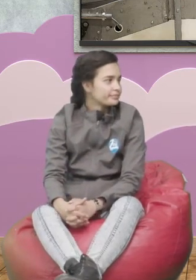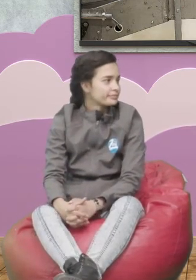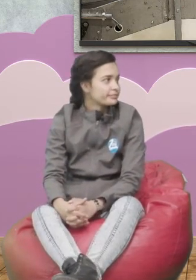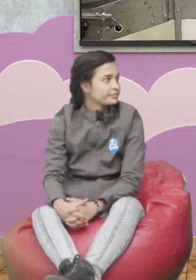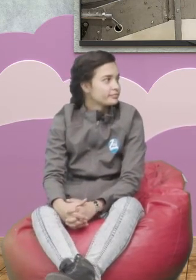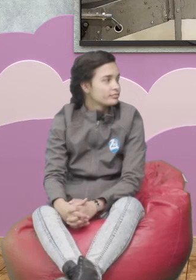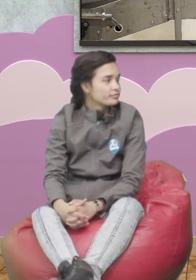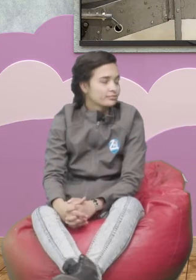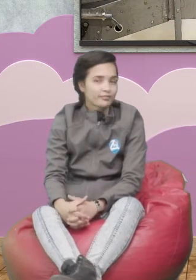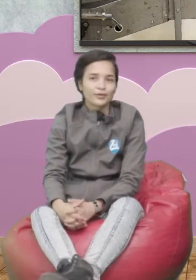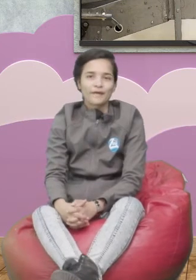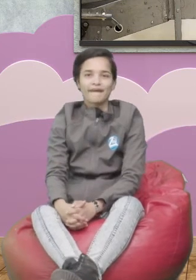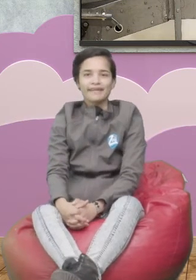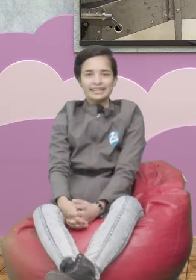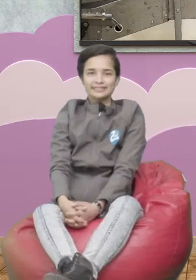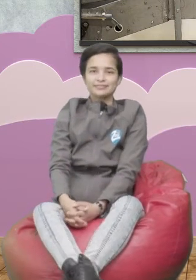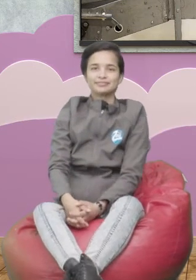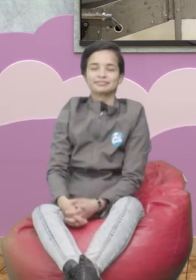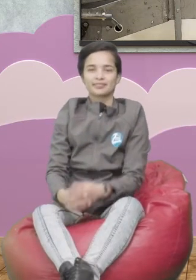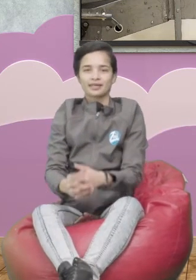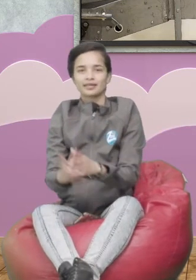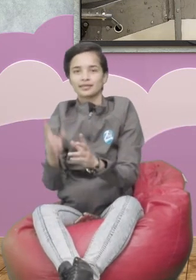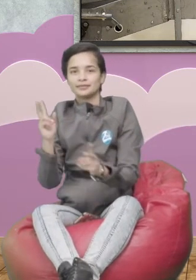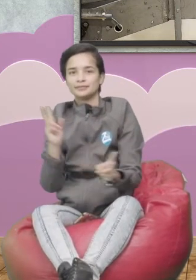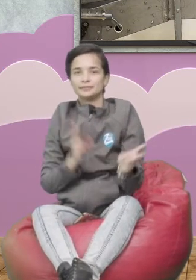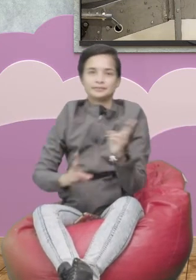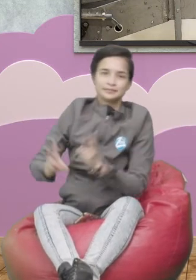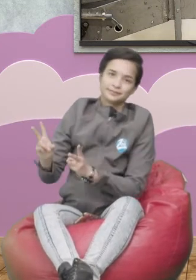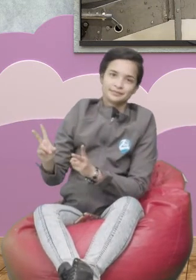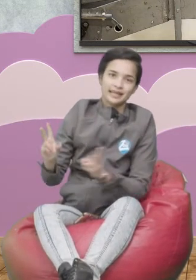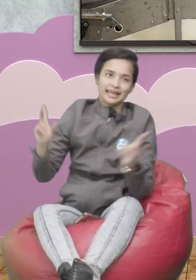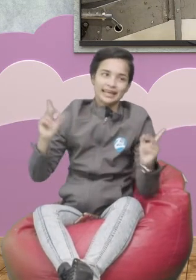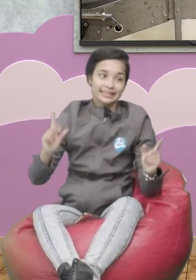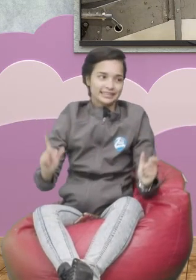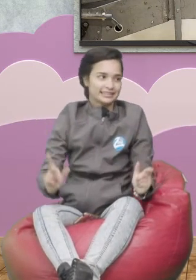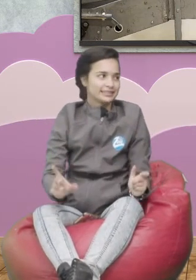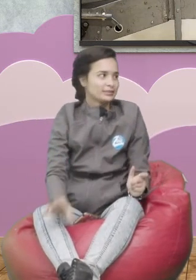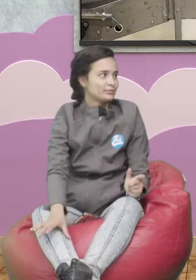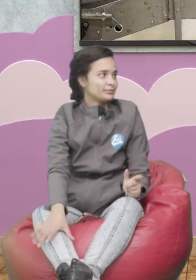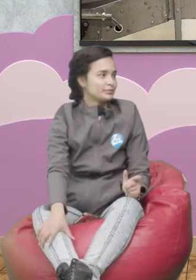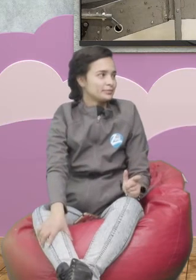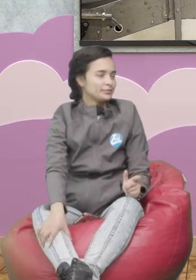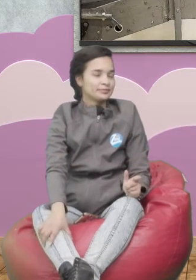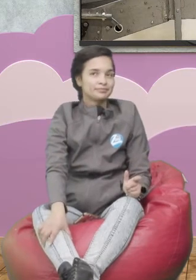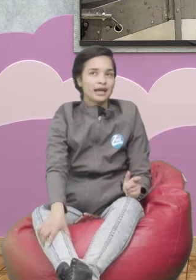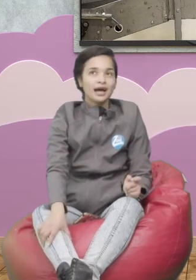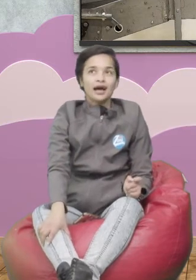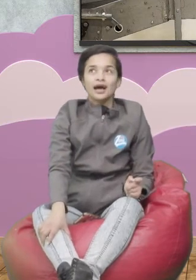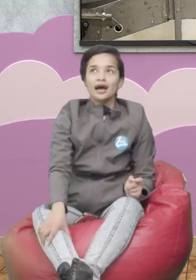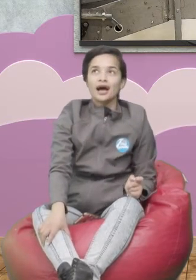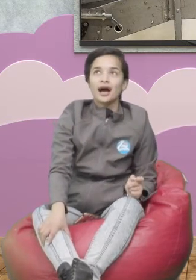you can start because you're my guest. I'm calling you. One, two, three. Lettuce. Tomato.